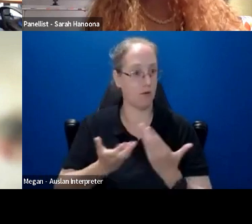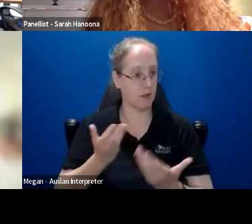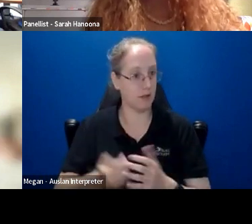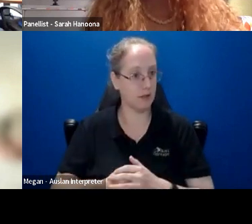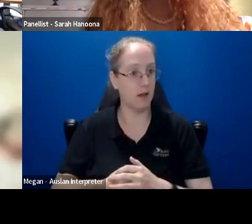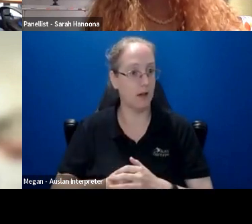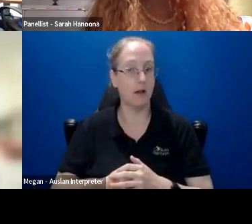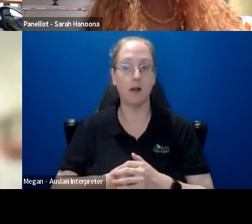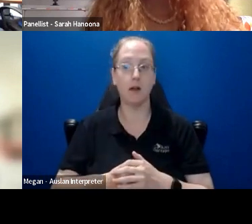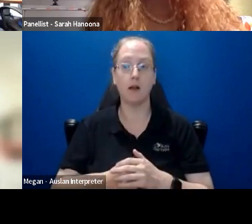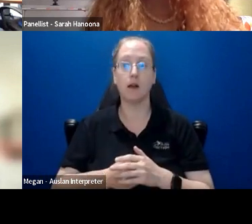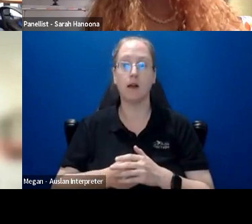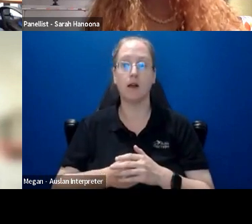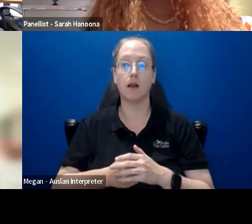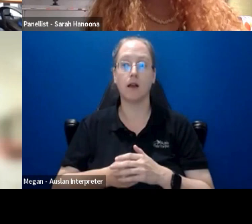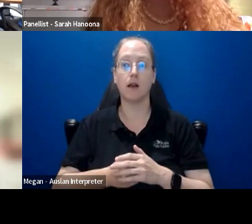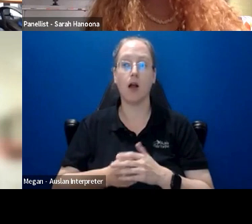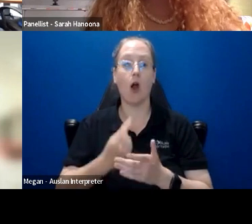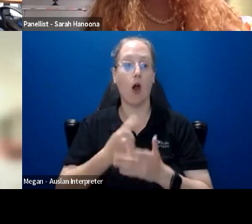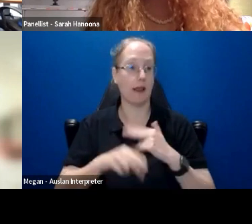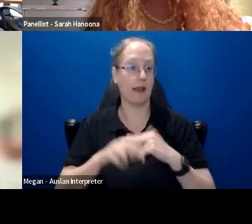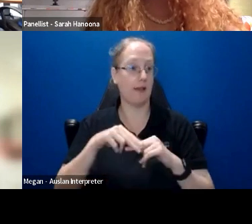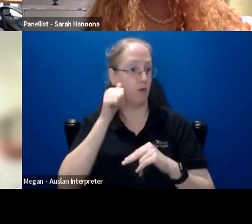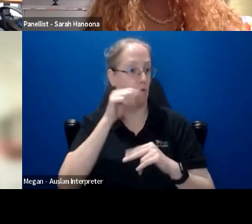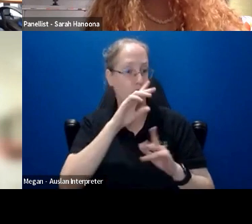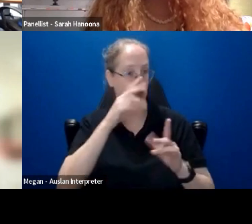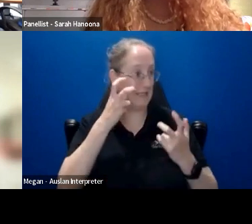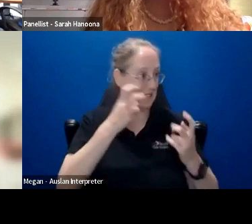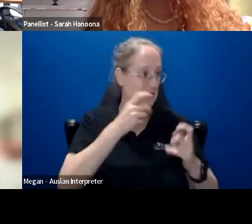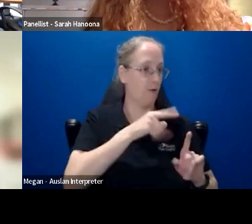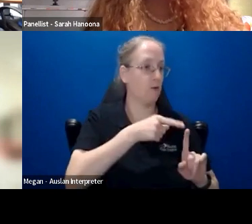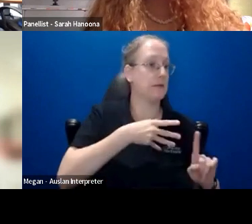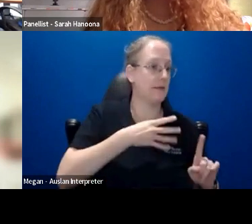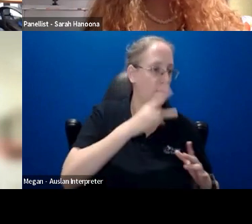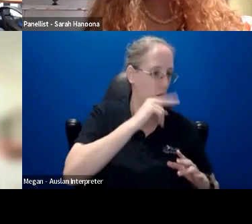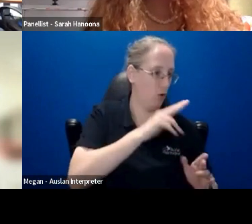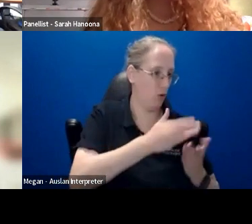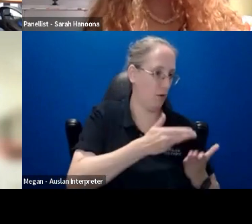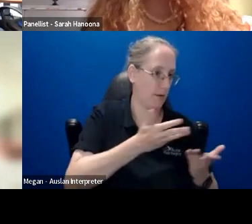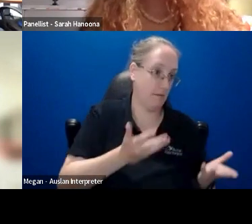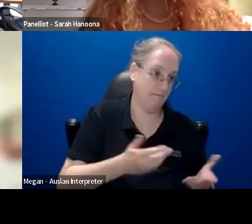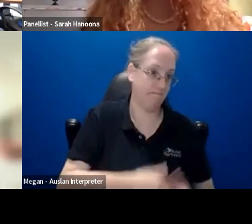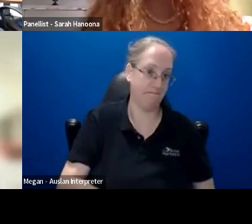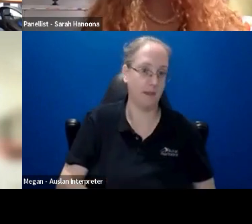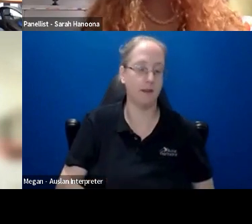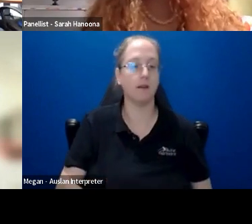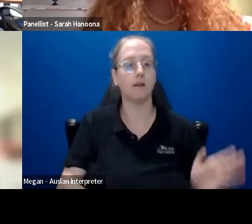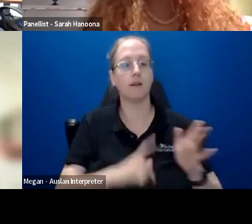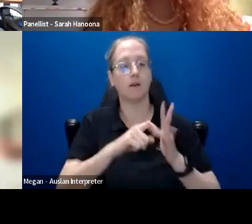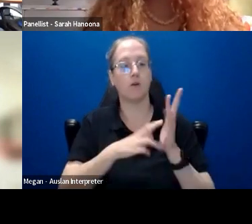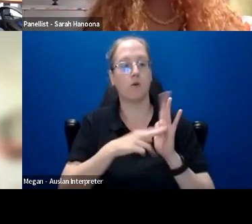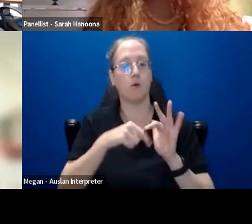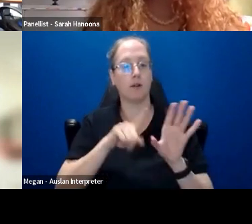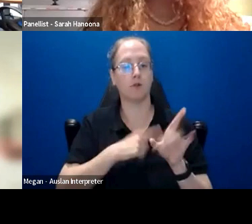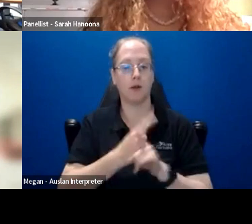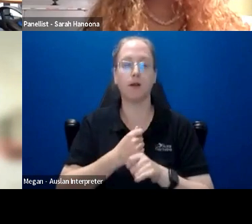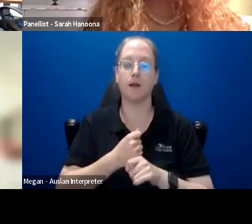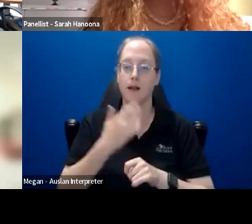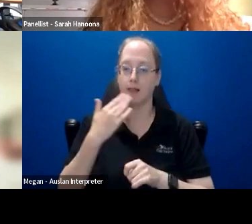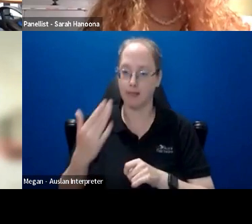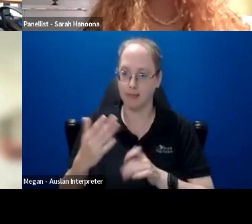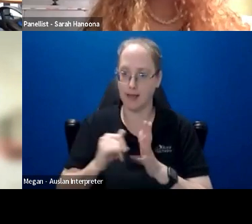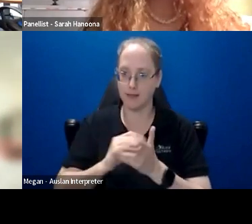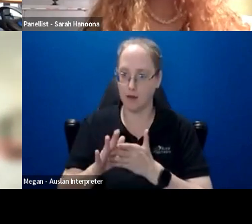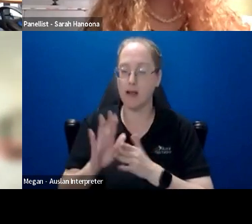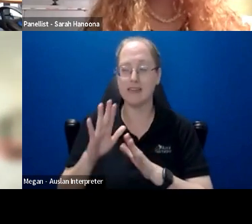ask and seek for like these services. Great. Thank you, Sarah. And just a last one for you. If you could give